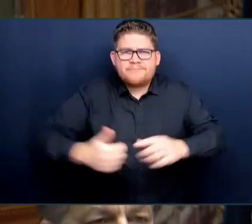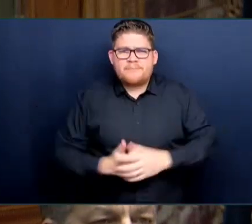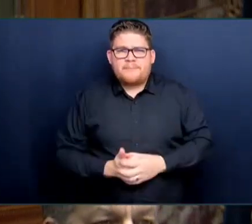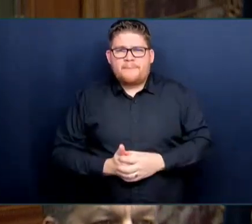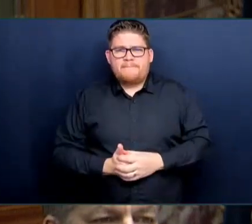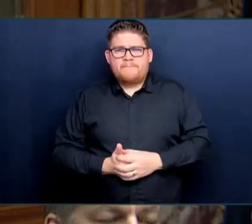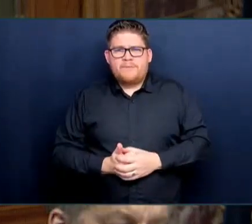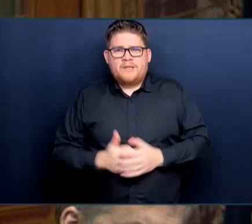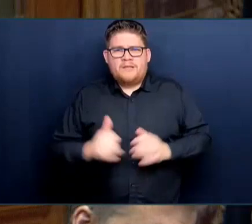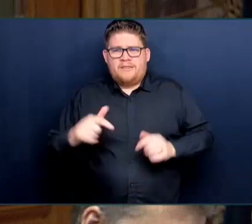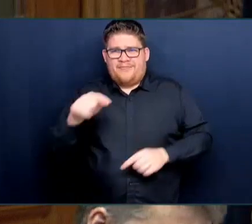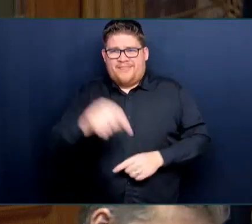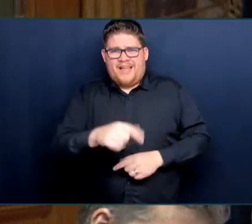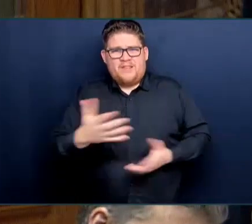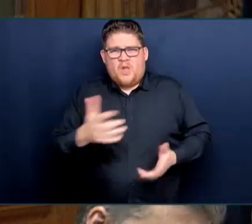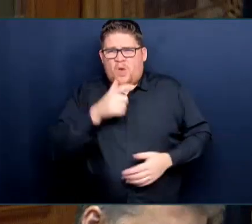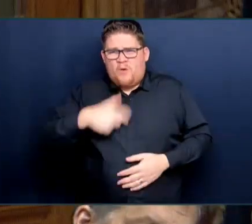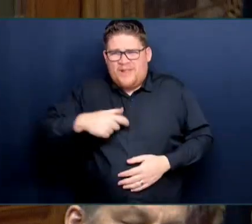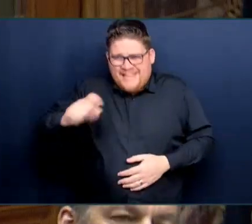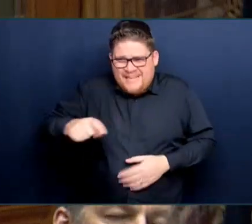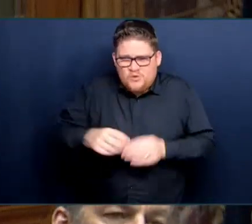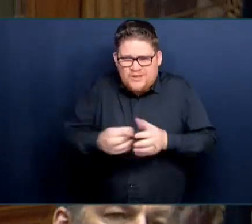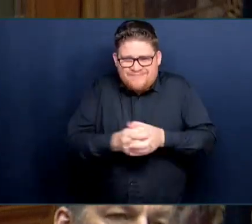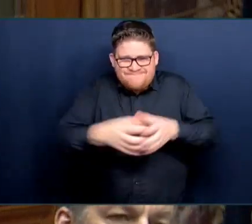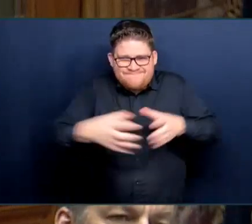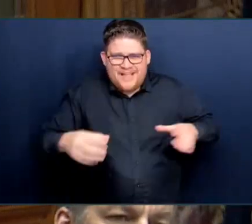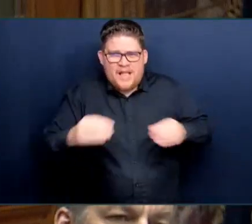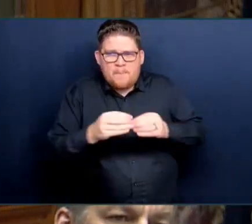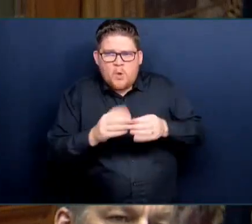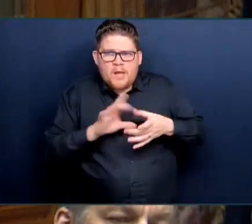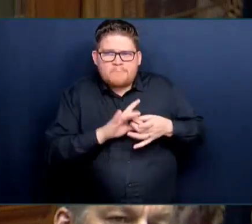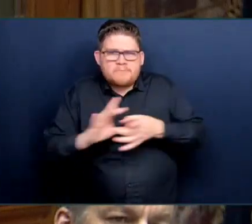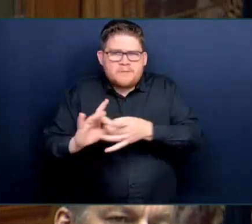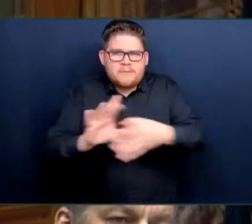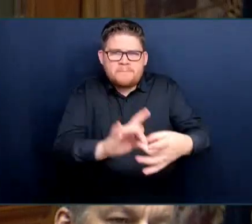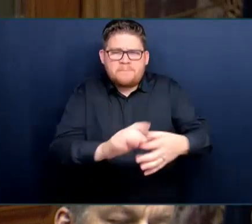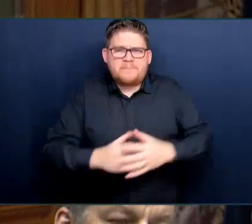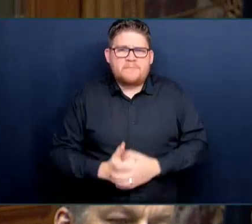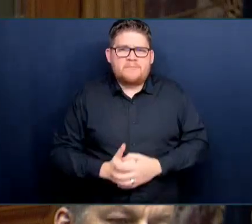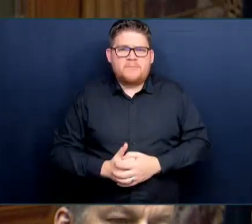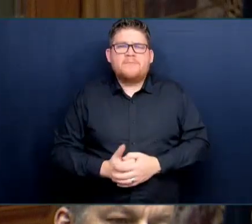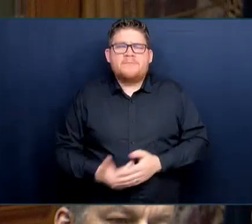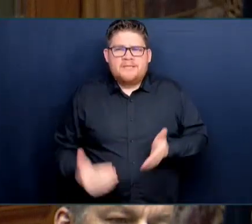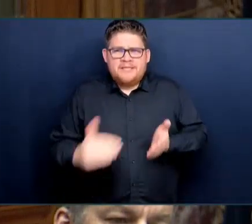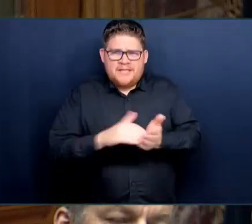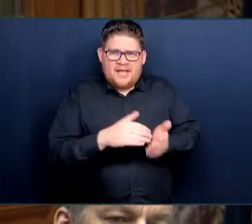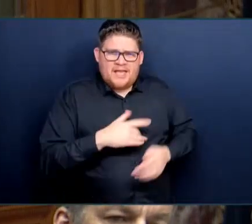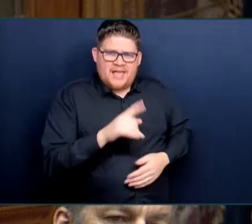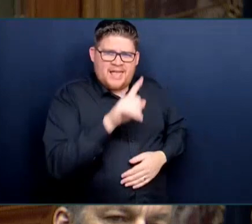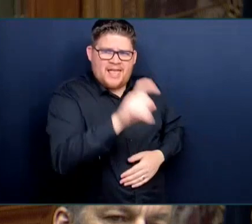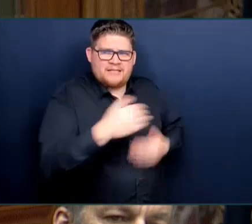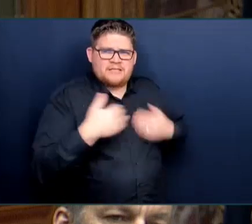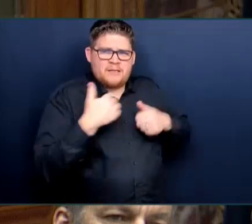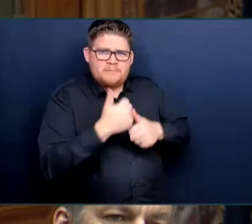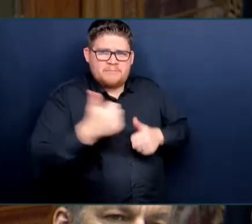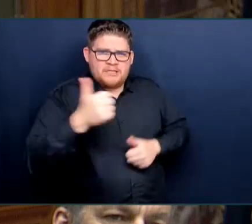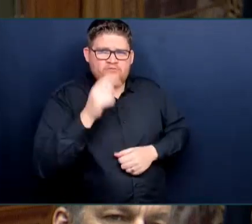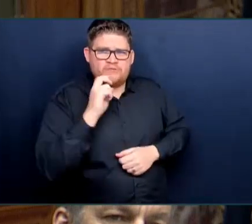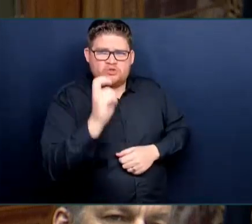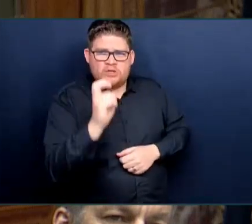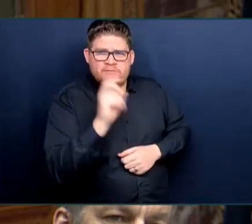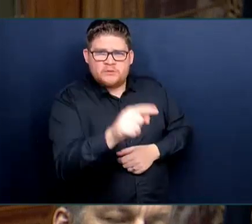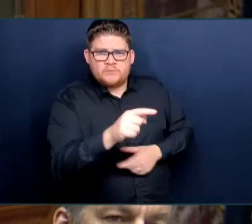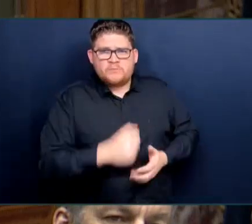question, Honourable Speaker, again to the Minister of Transportation. Does he believe that all British Columbians should have access to